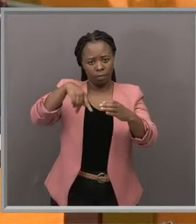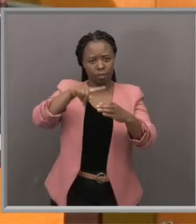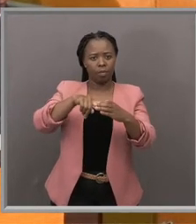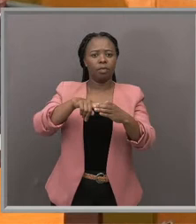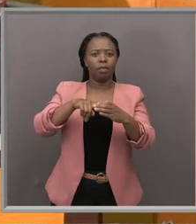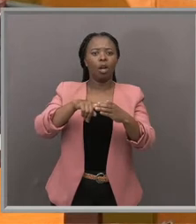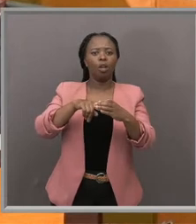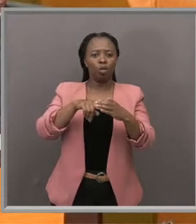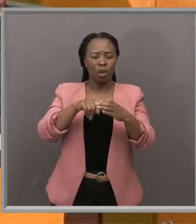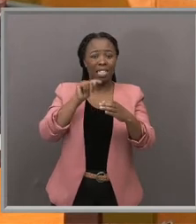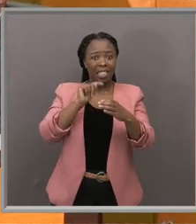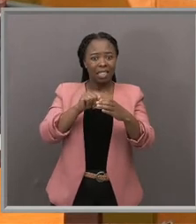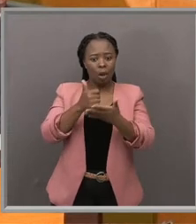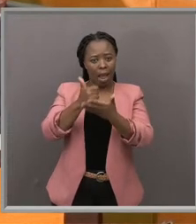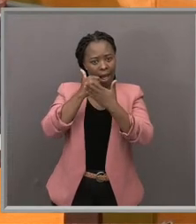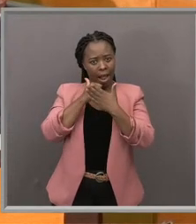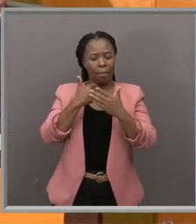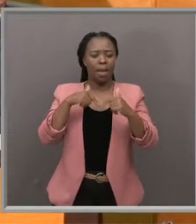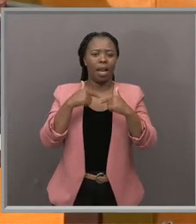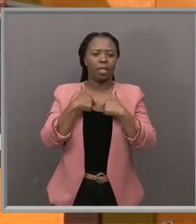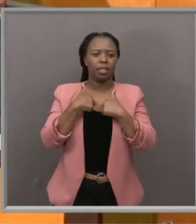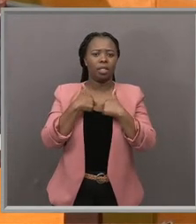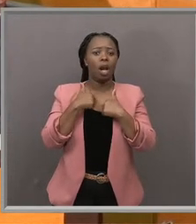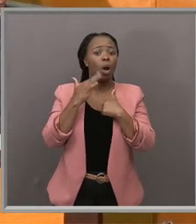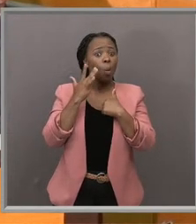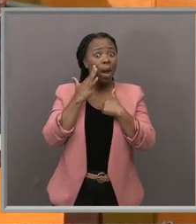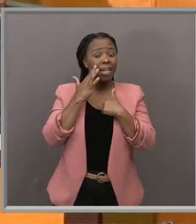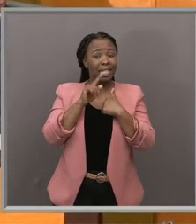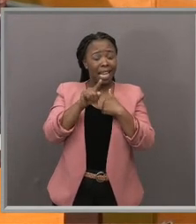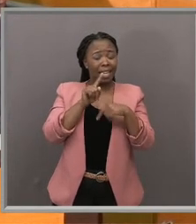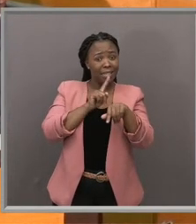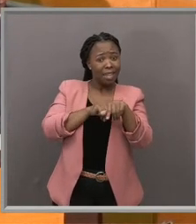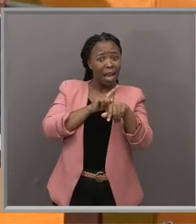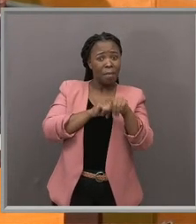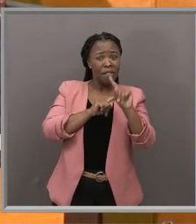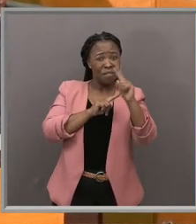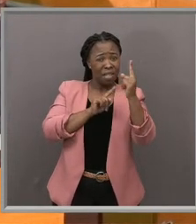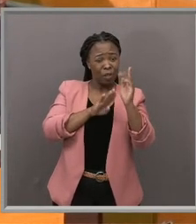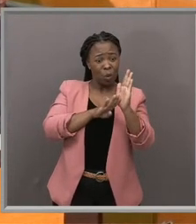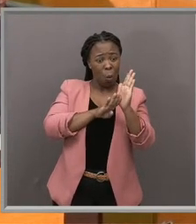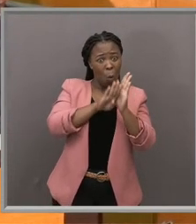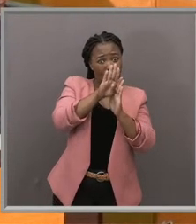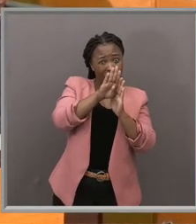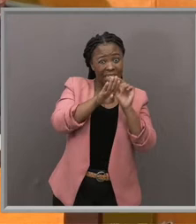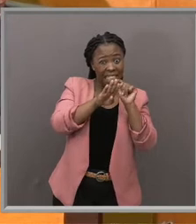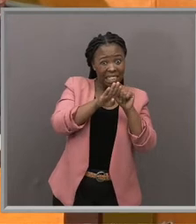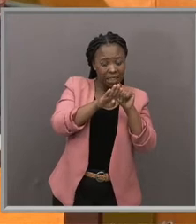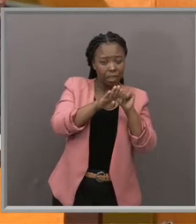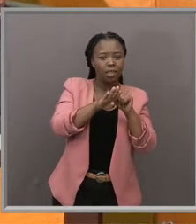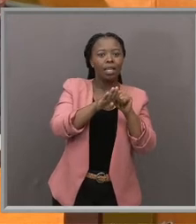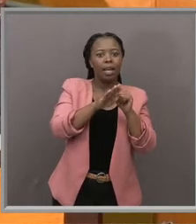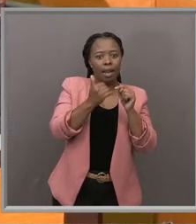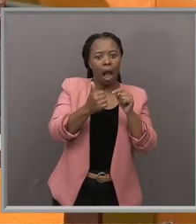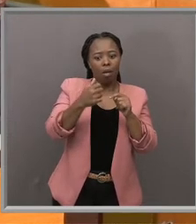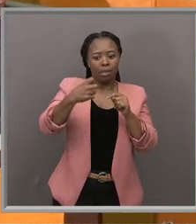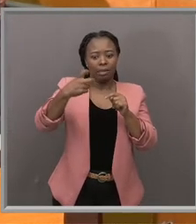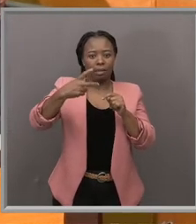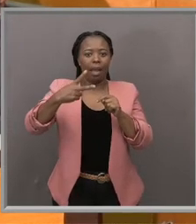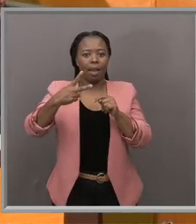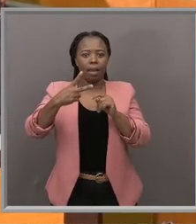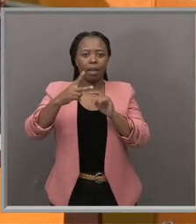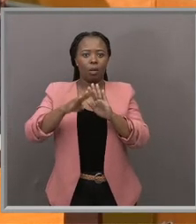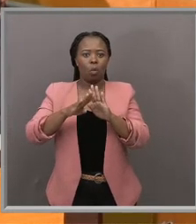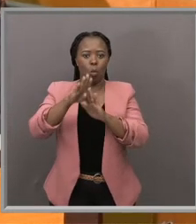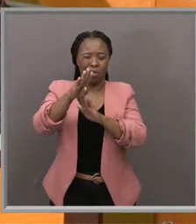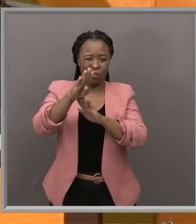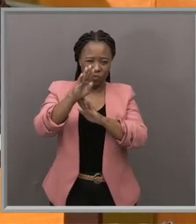in helping us, particularly during the peak of the first wave and as we approached the second wave. These